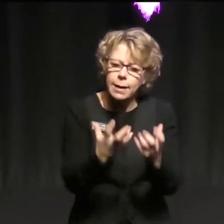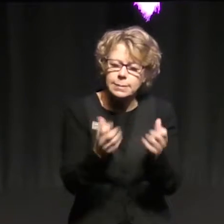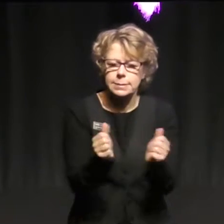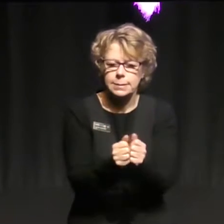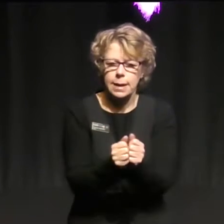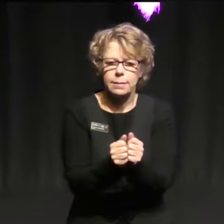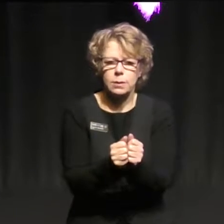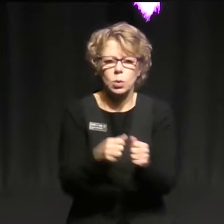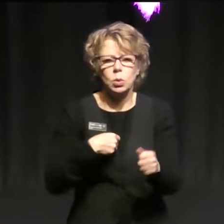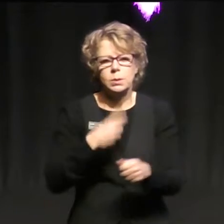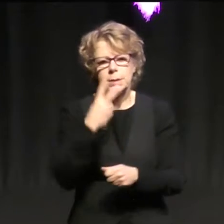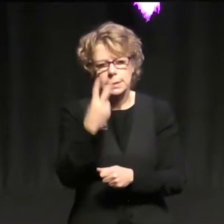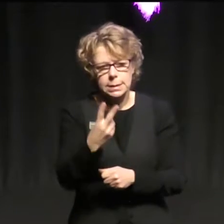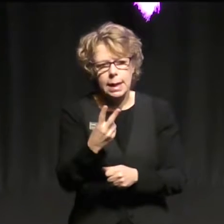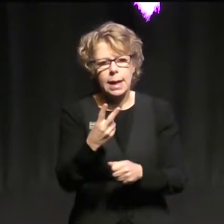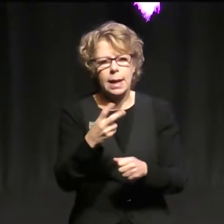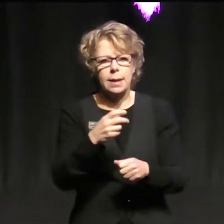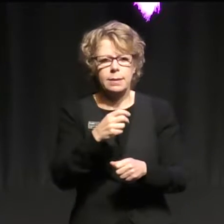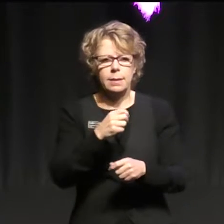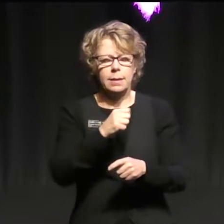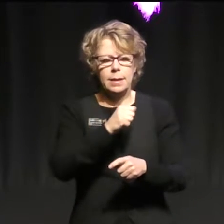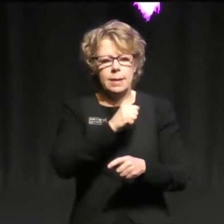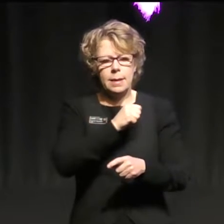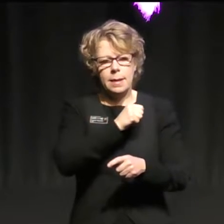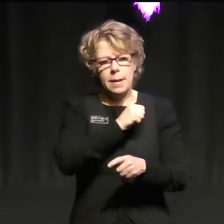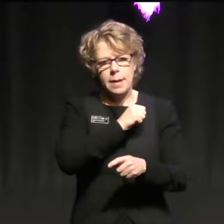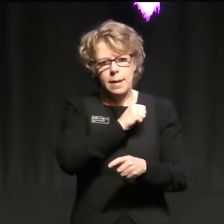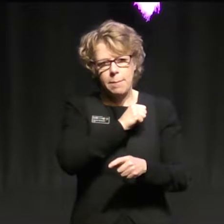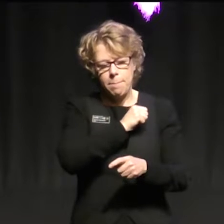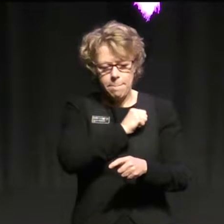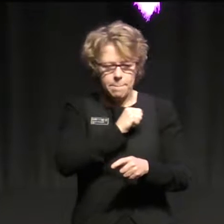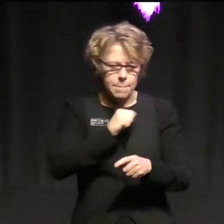power structures that you want to target.